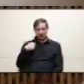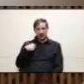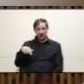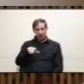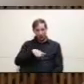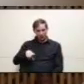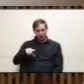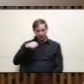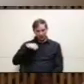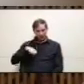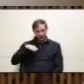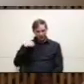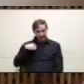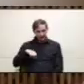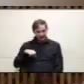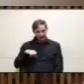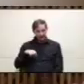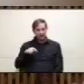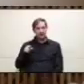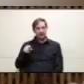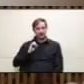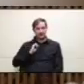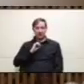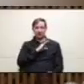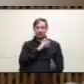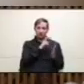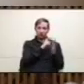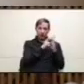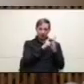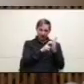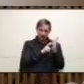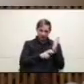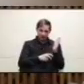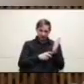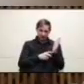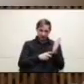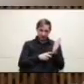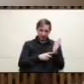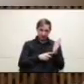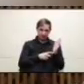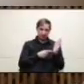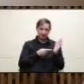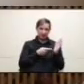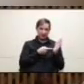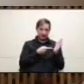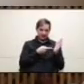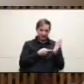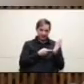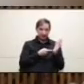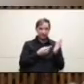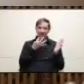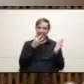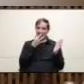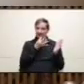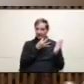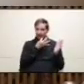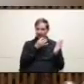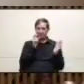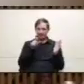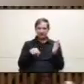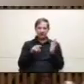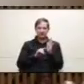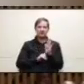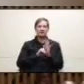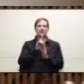municipality, they took the staff regulation as it was directed by then that we must develop a